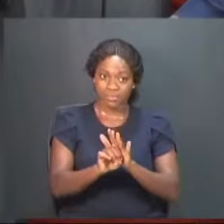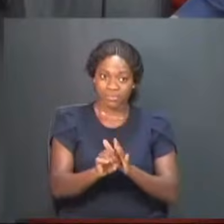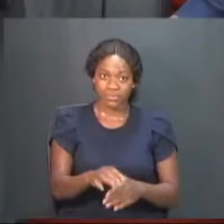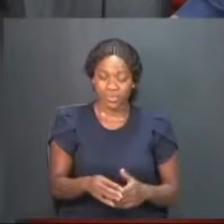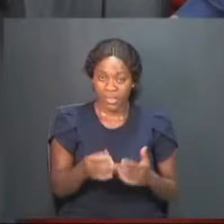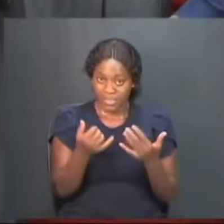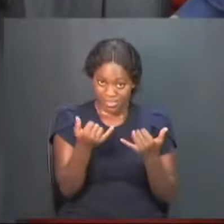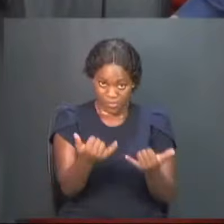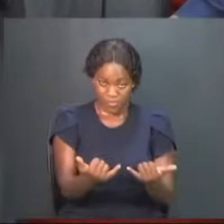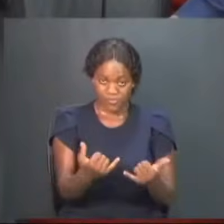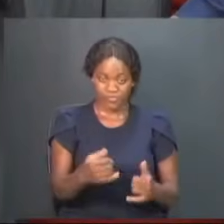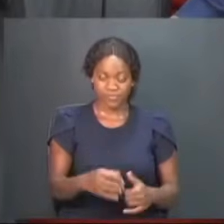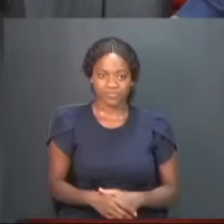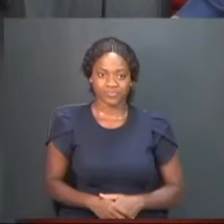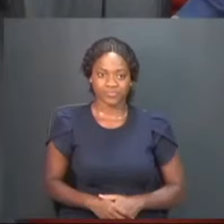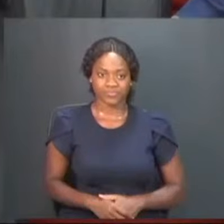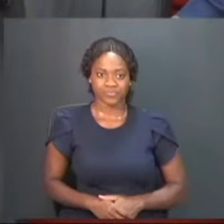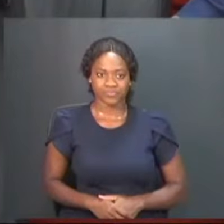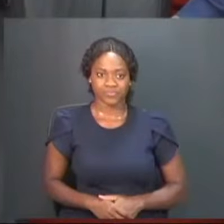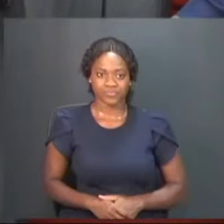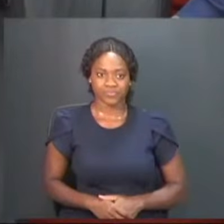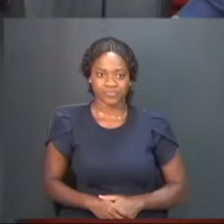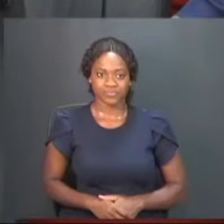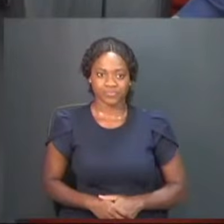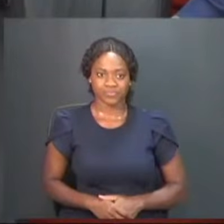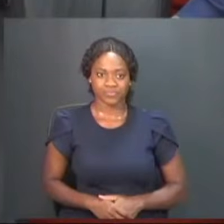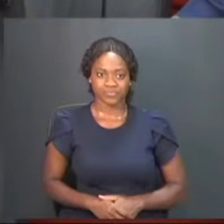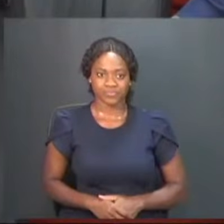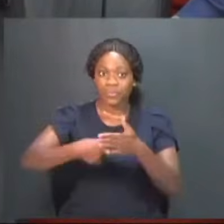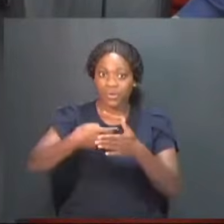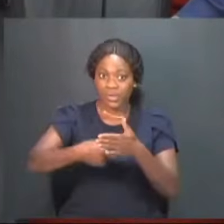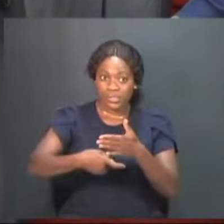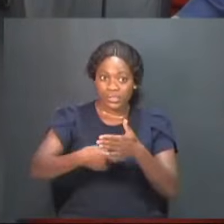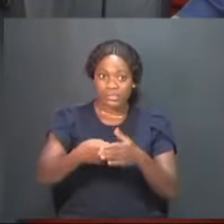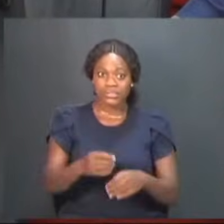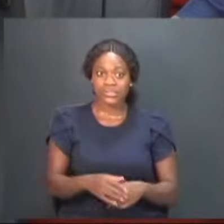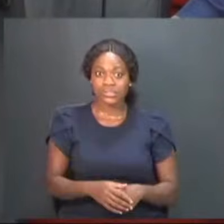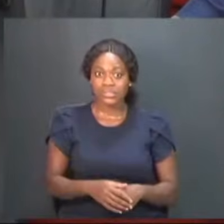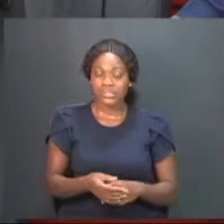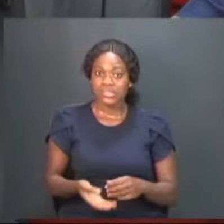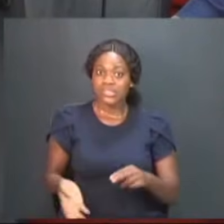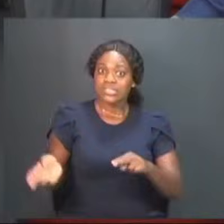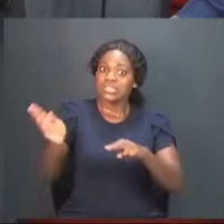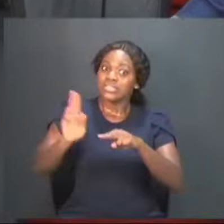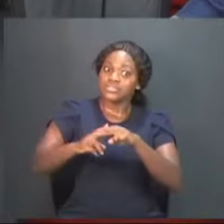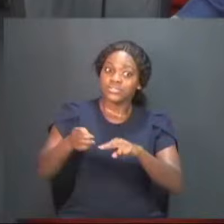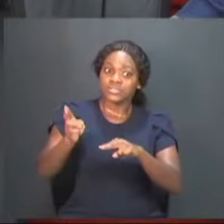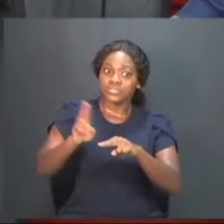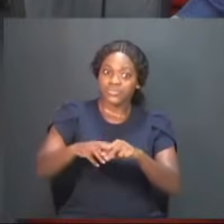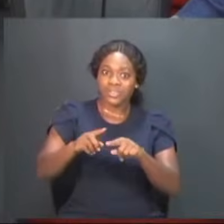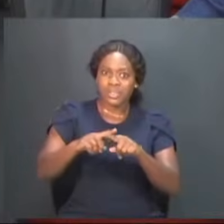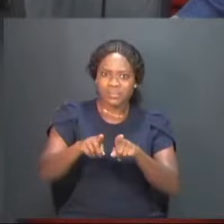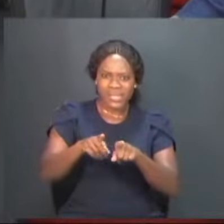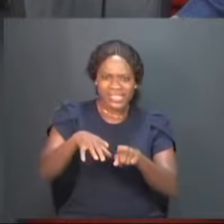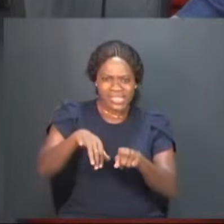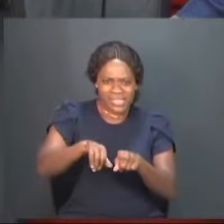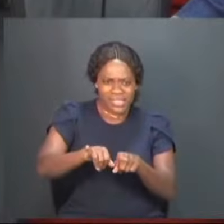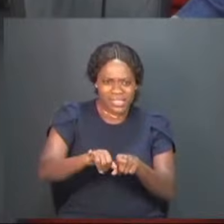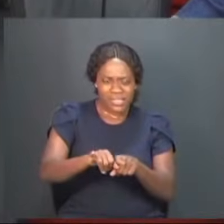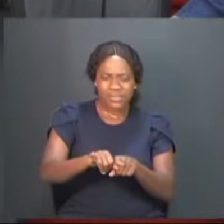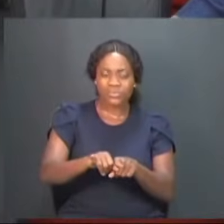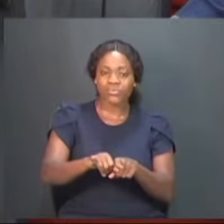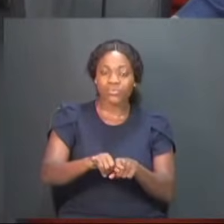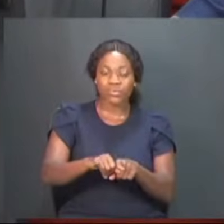speak, gold prices have soared, they are very high, but we are still collecting